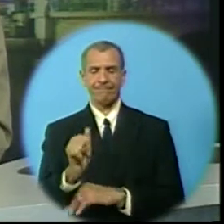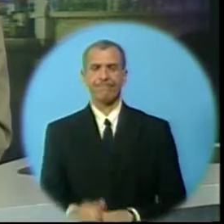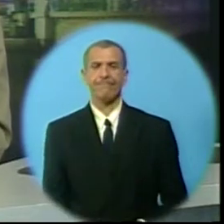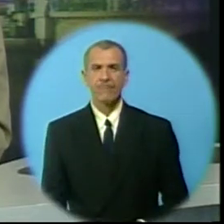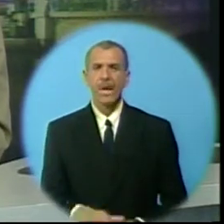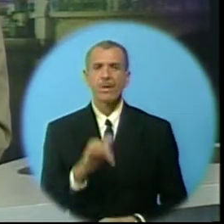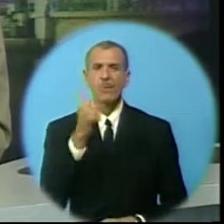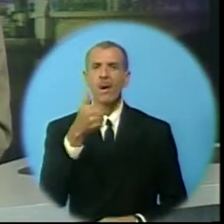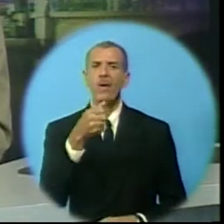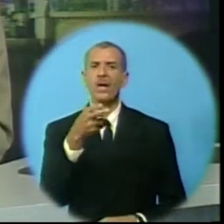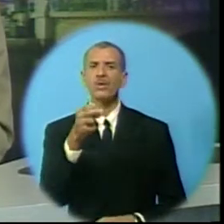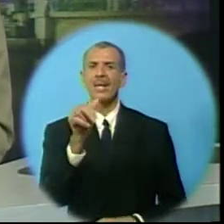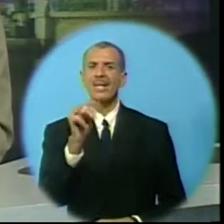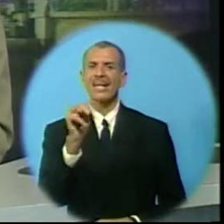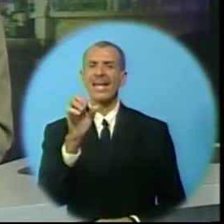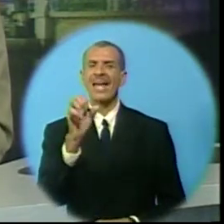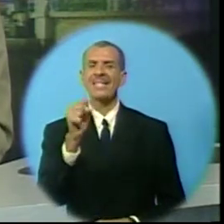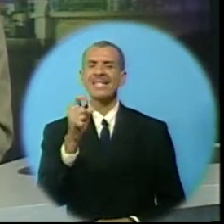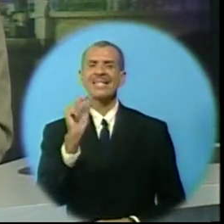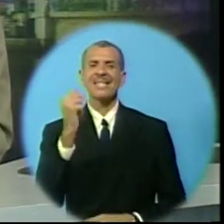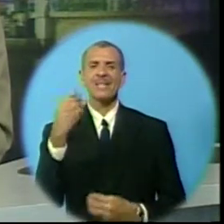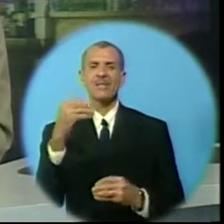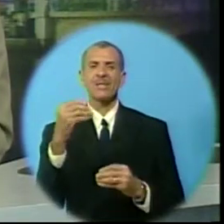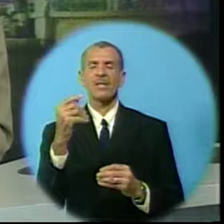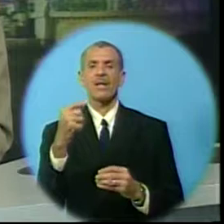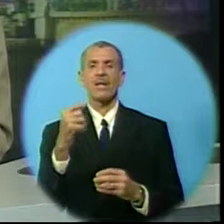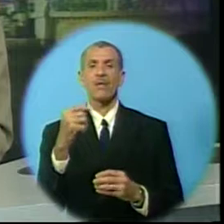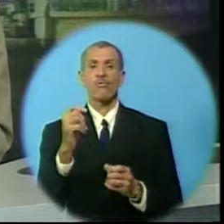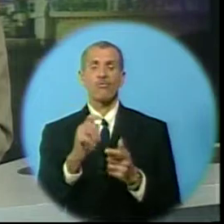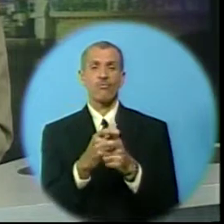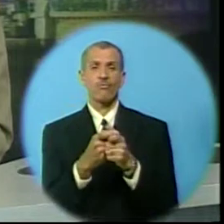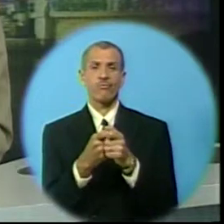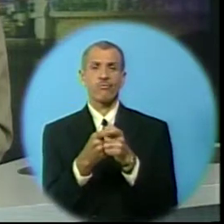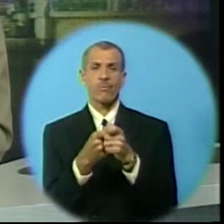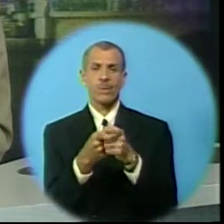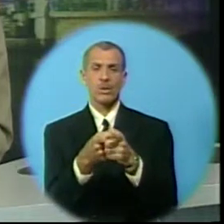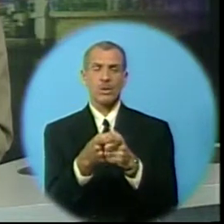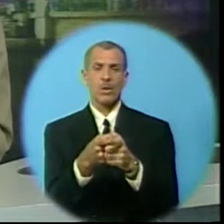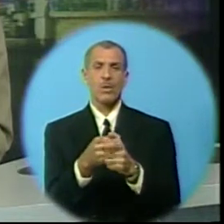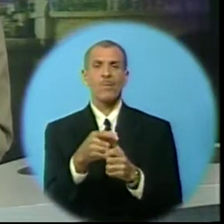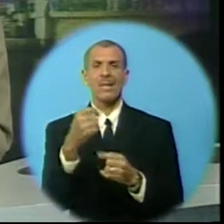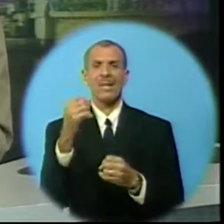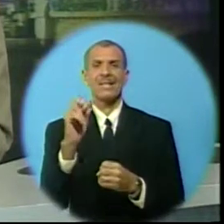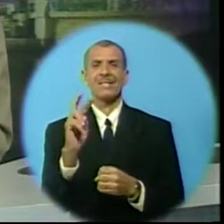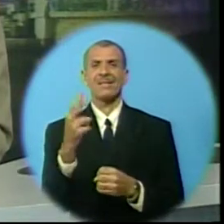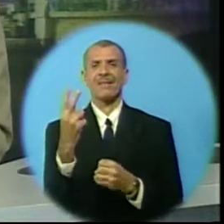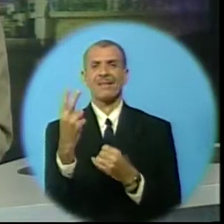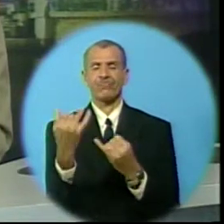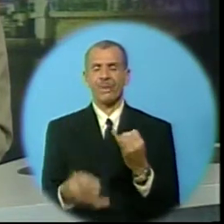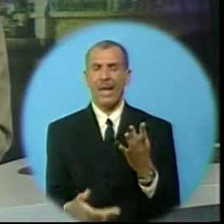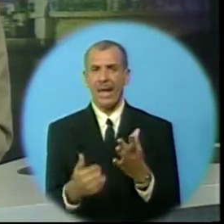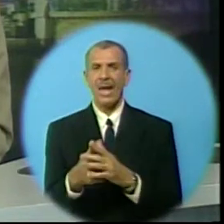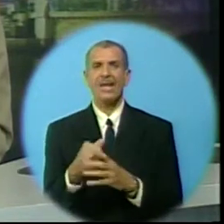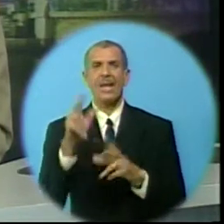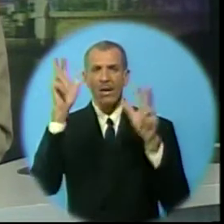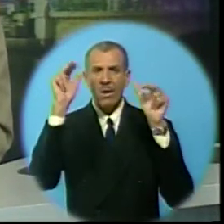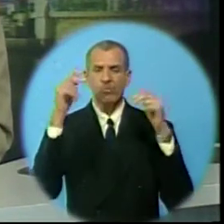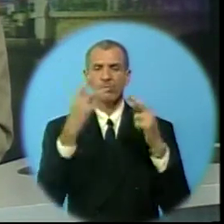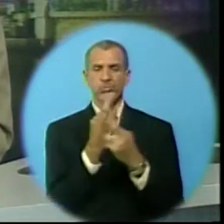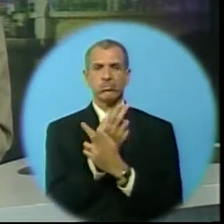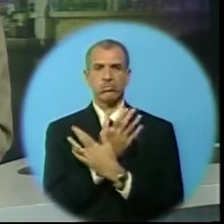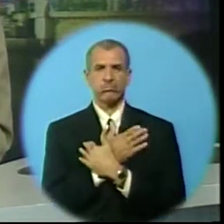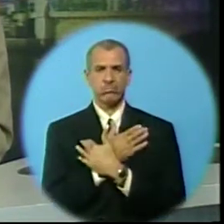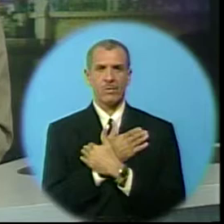Tomorrow's Hyundai Sale Graduate Race Day will be the final one of the second season before horse racing takes a 7-week break.